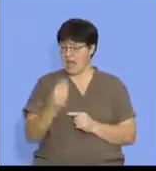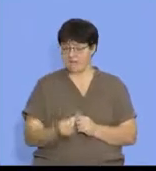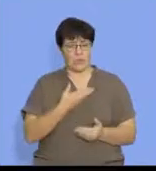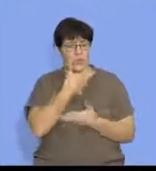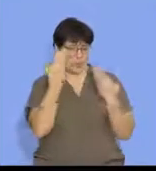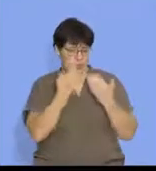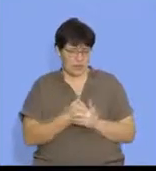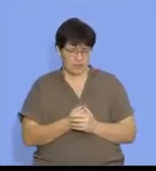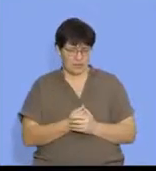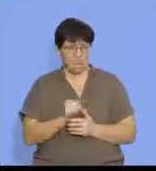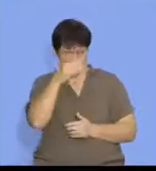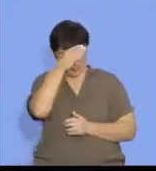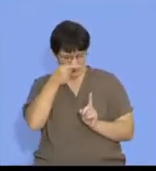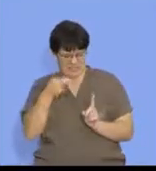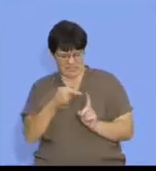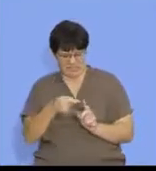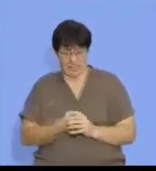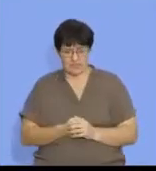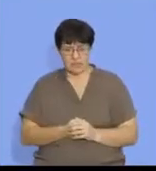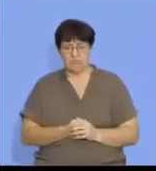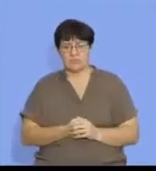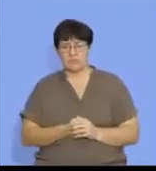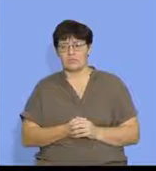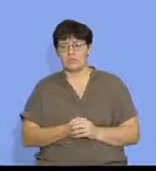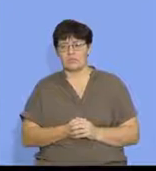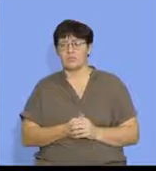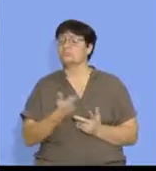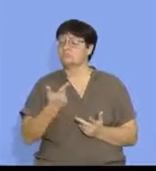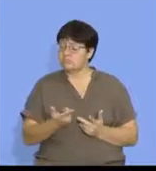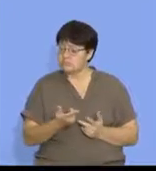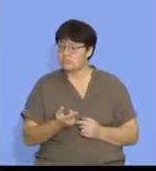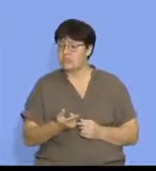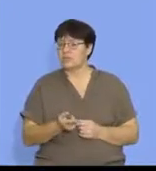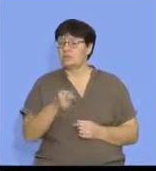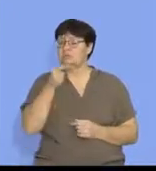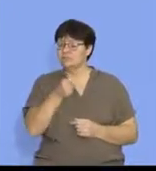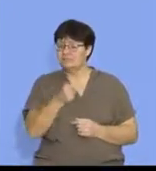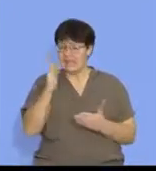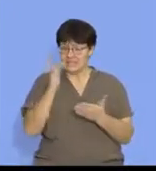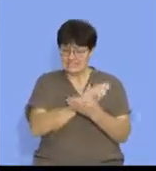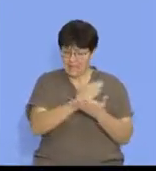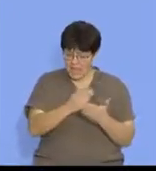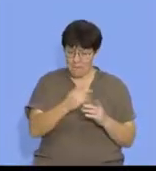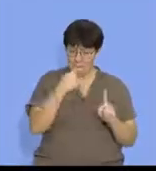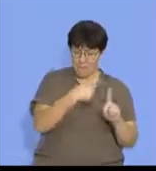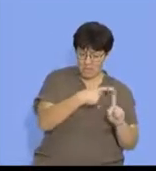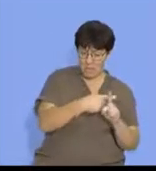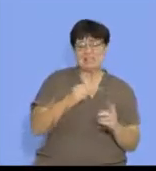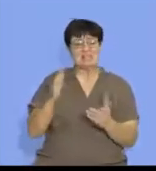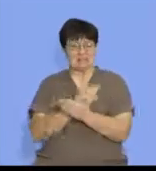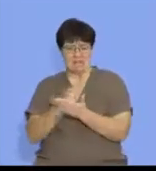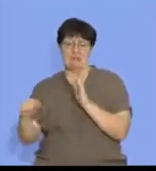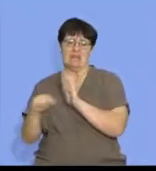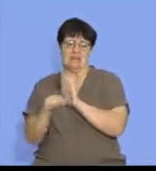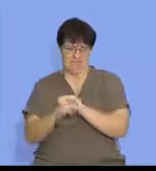organelles. Going back to that whole concept. Bacteria, here we go. Some are useful,